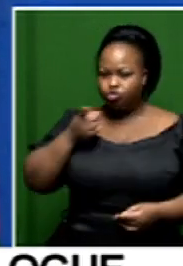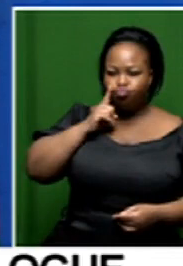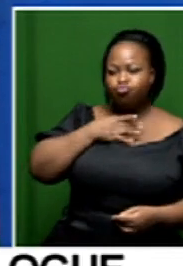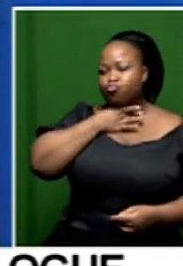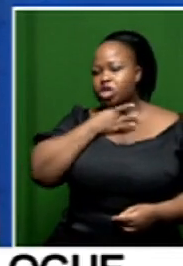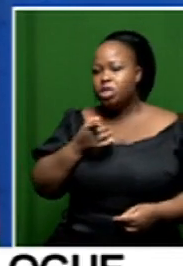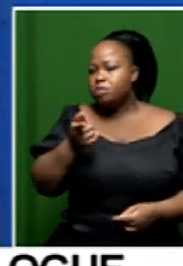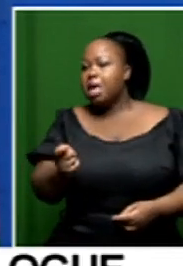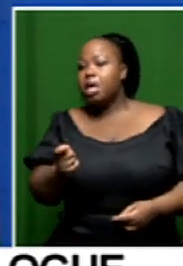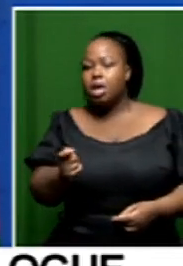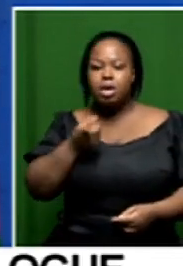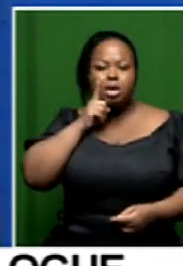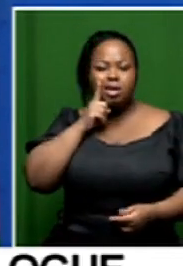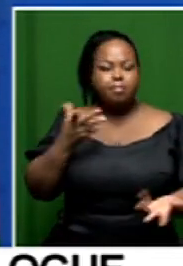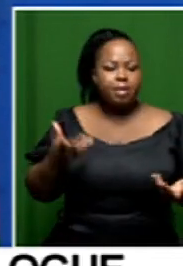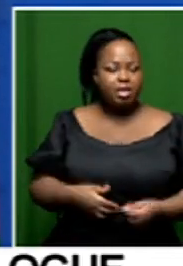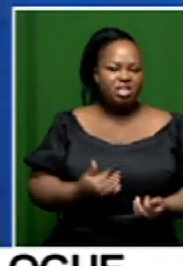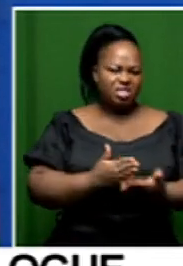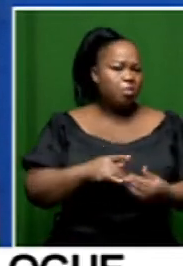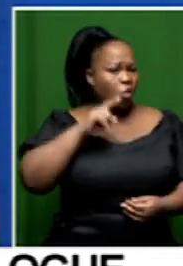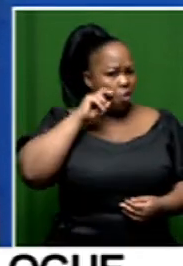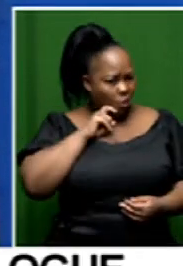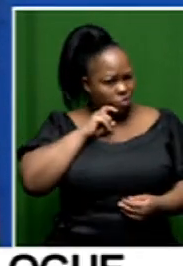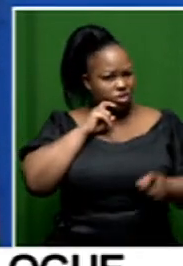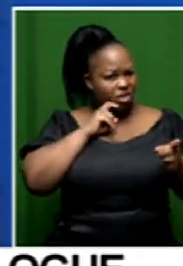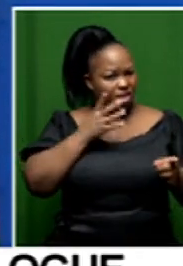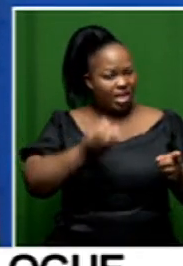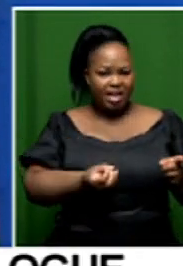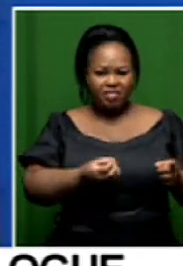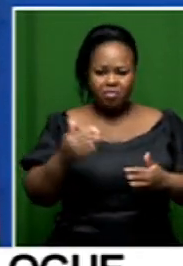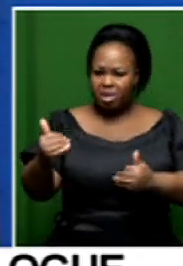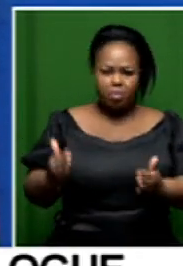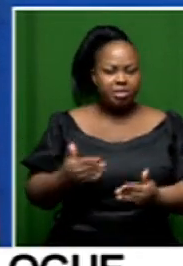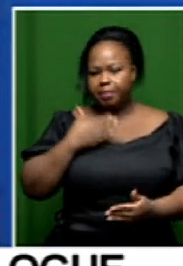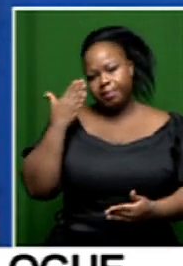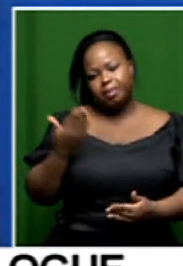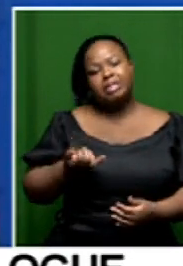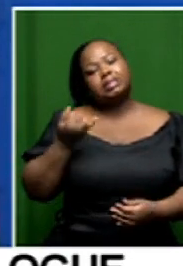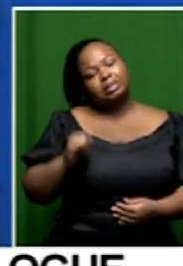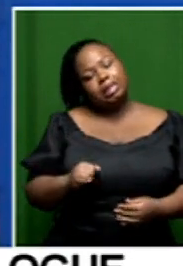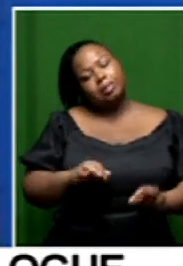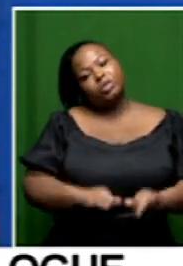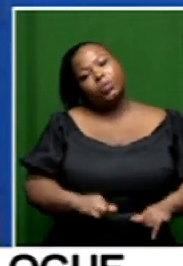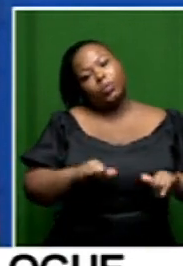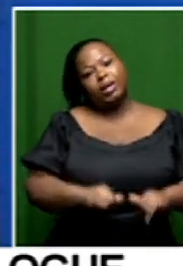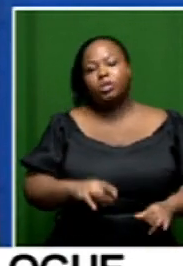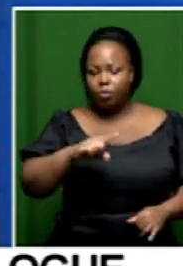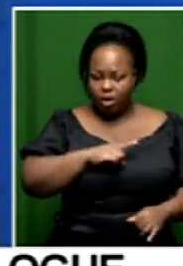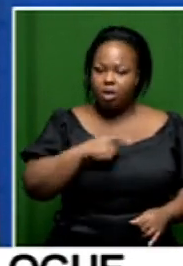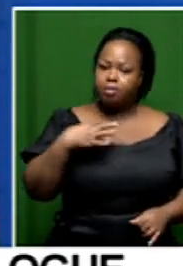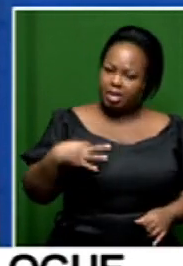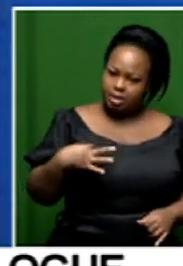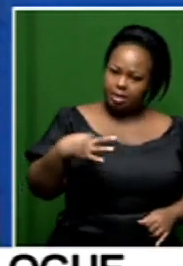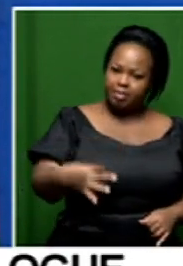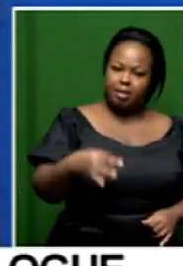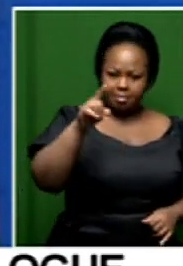course, the ones that are still on analog and still do not have the set-top boxes will still have to wait, because we know that they have to apply